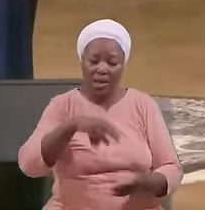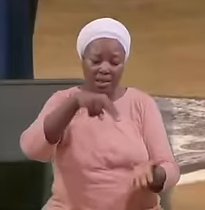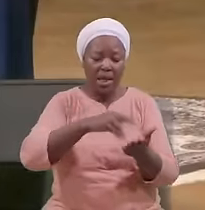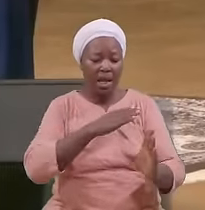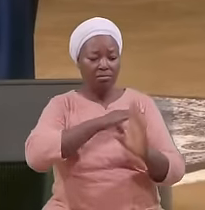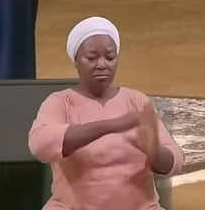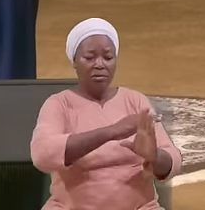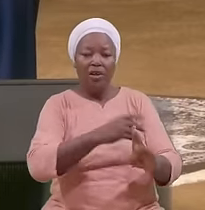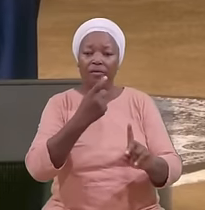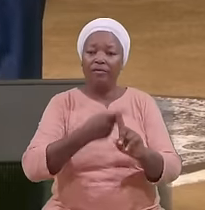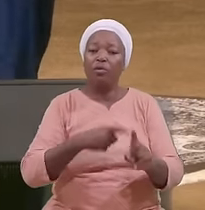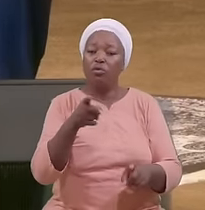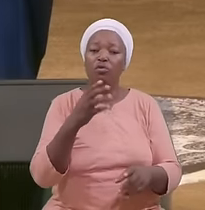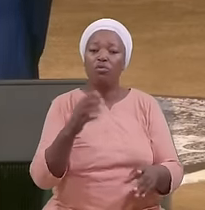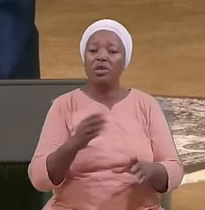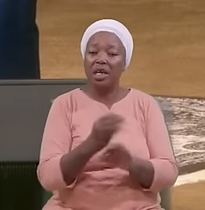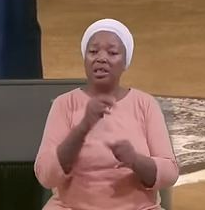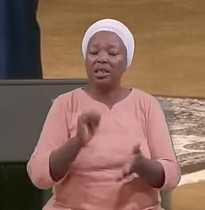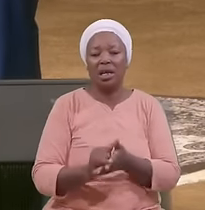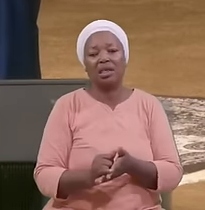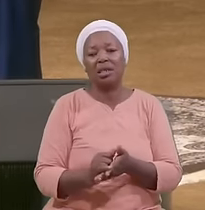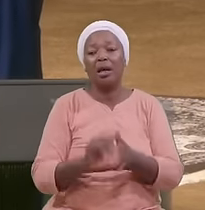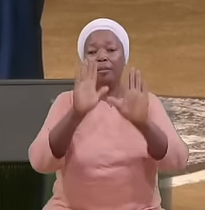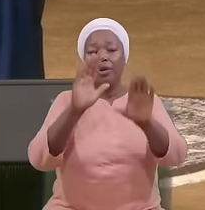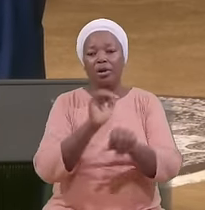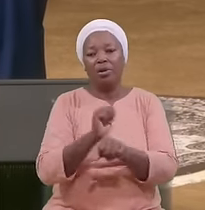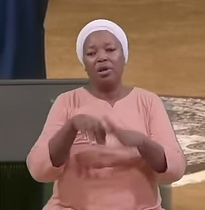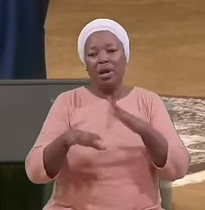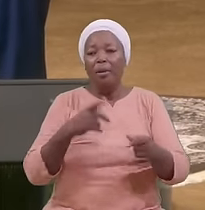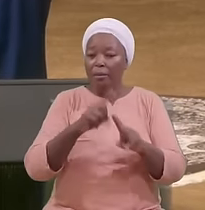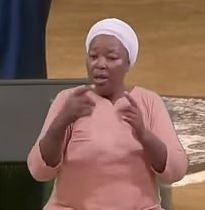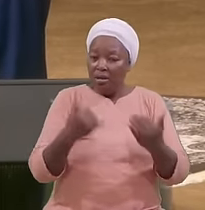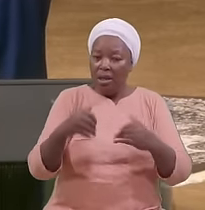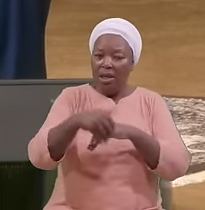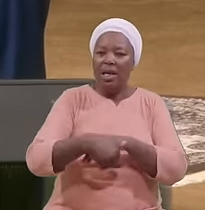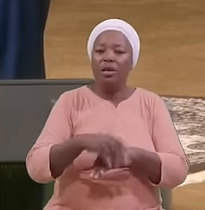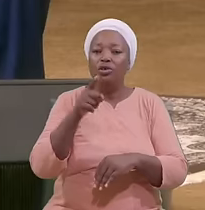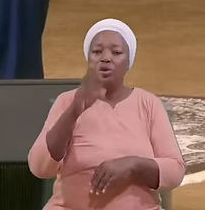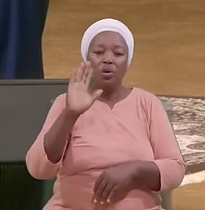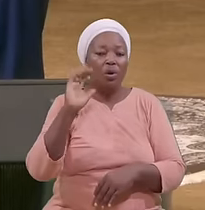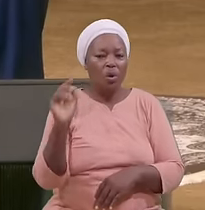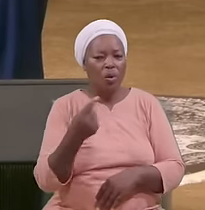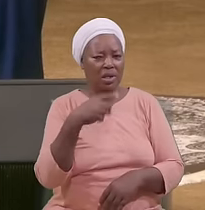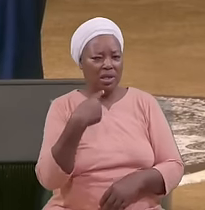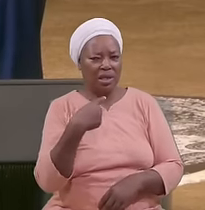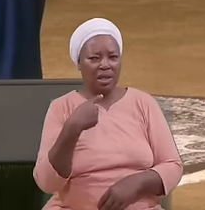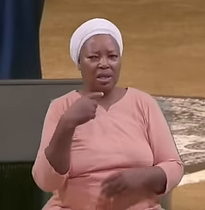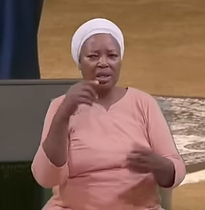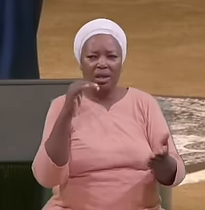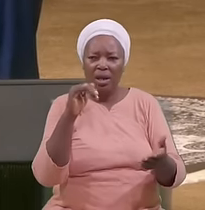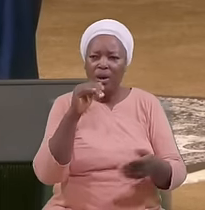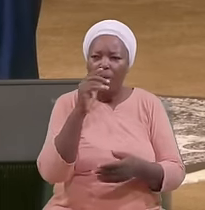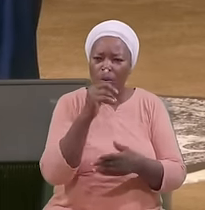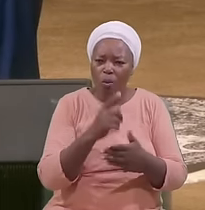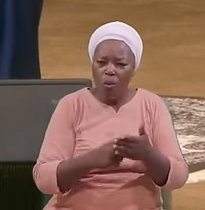an impediment in your life. But tonight, you will only say the practical,